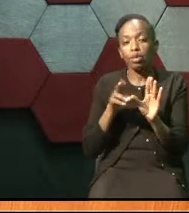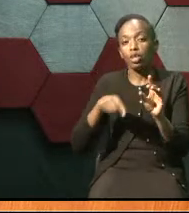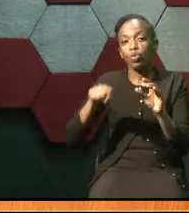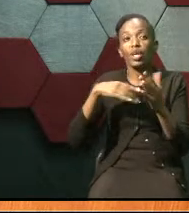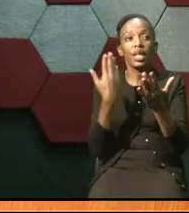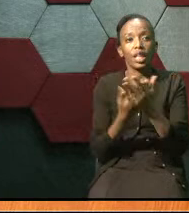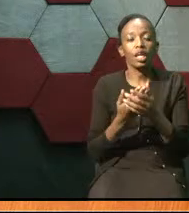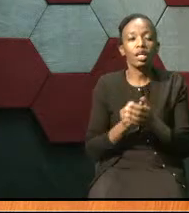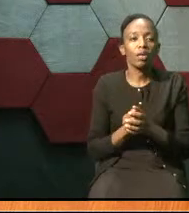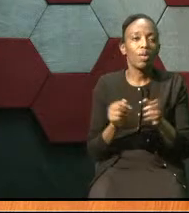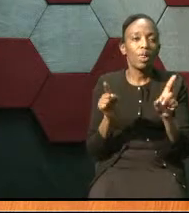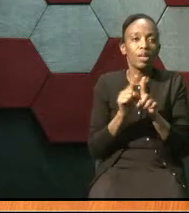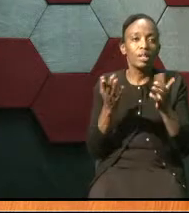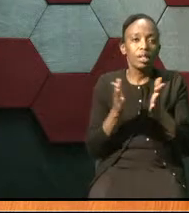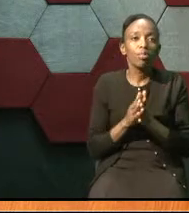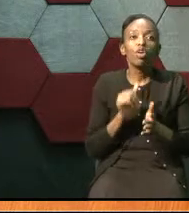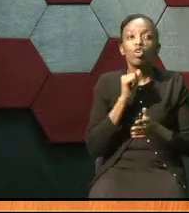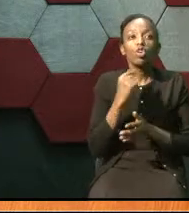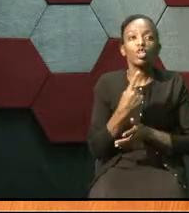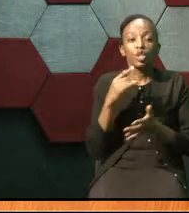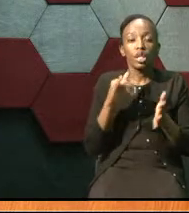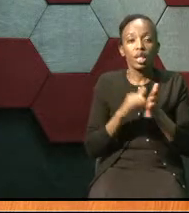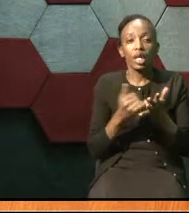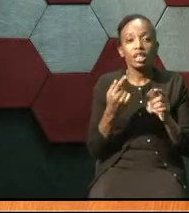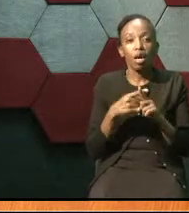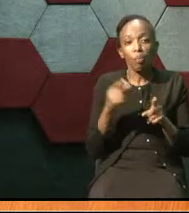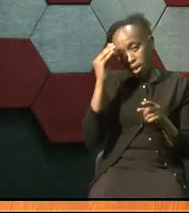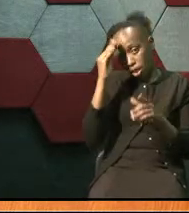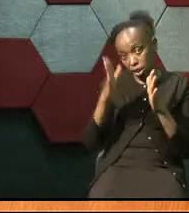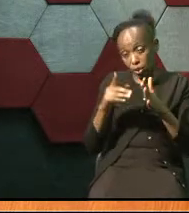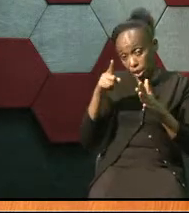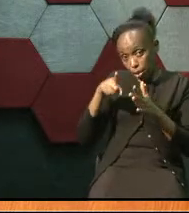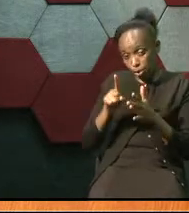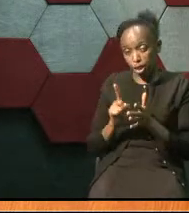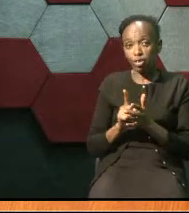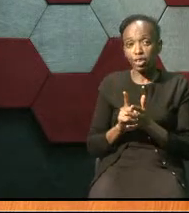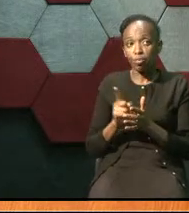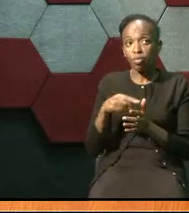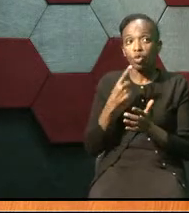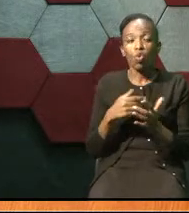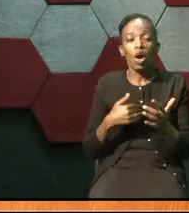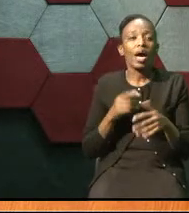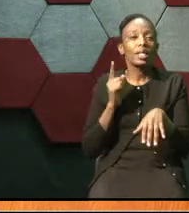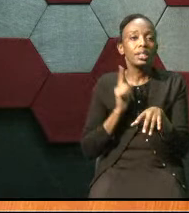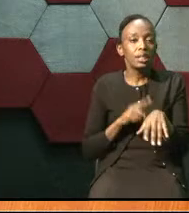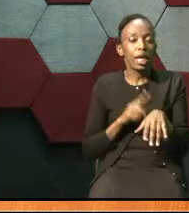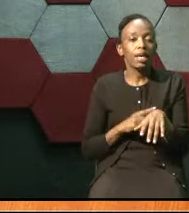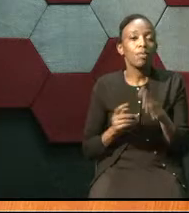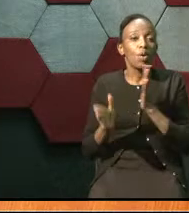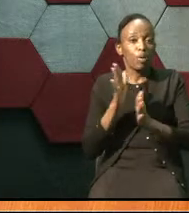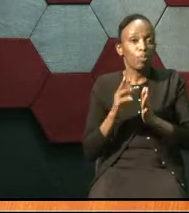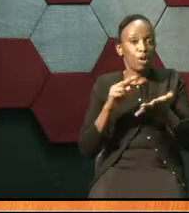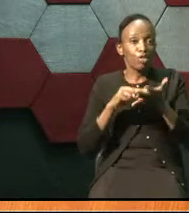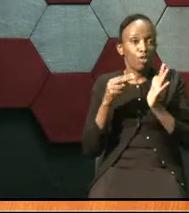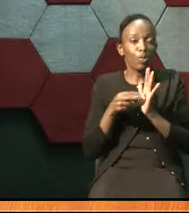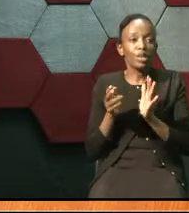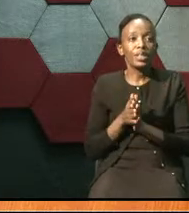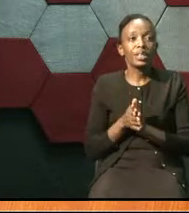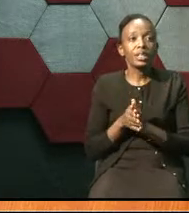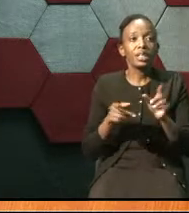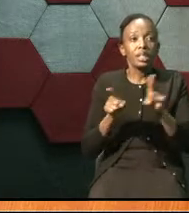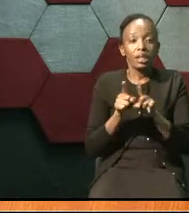you. And not only that, but the students themselves who spent time preparing for projects